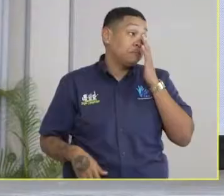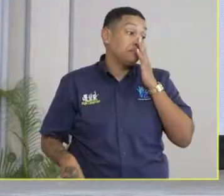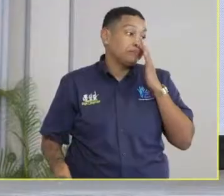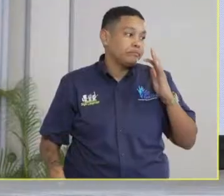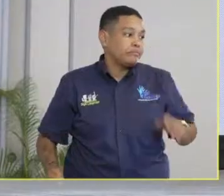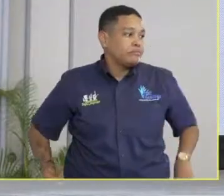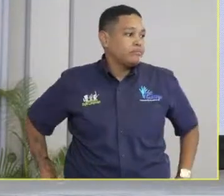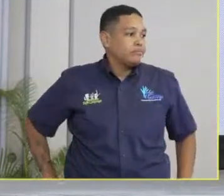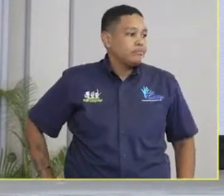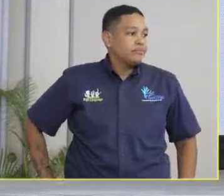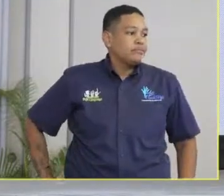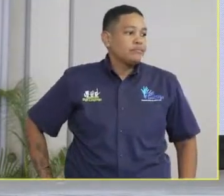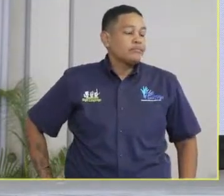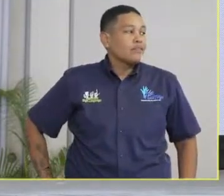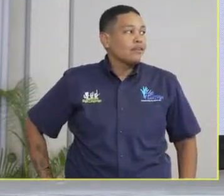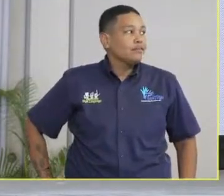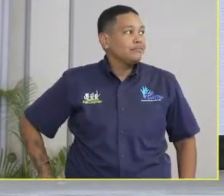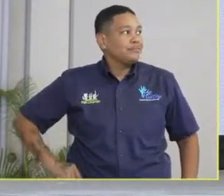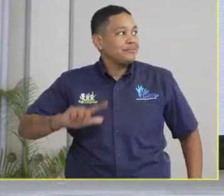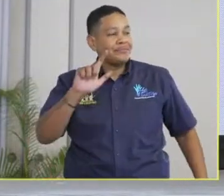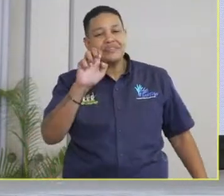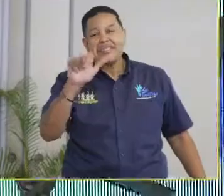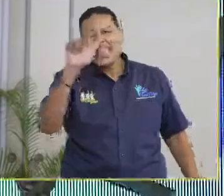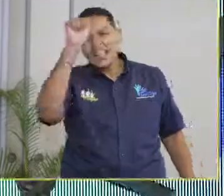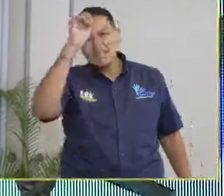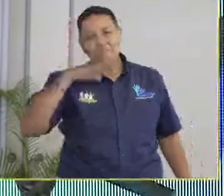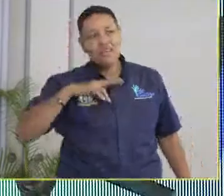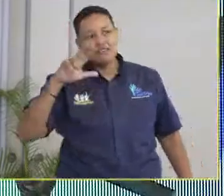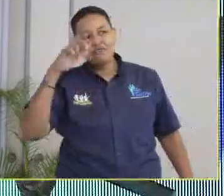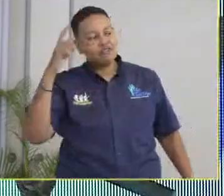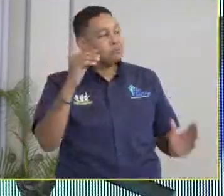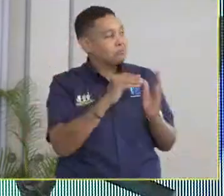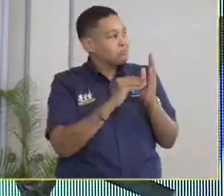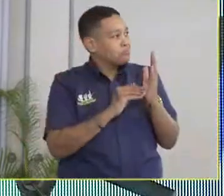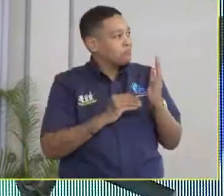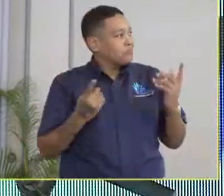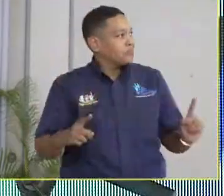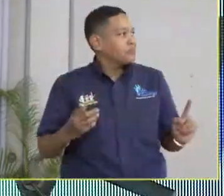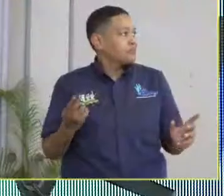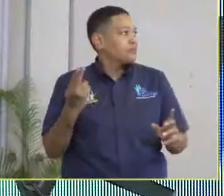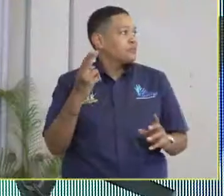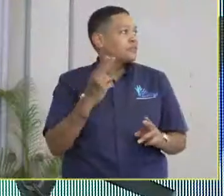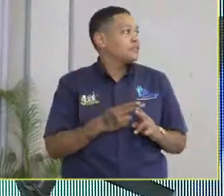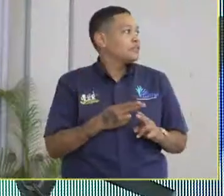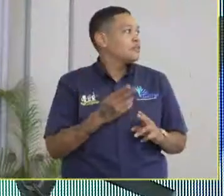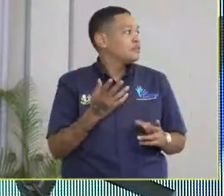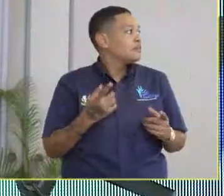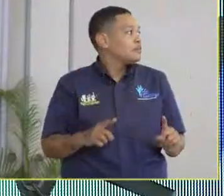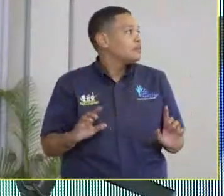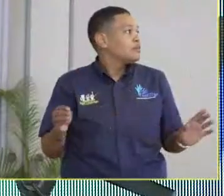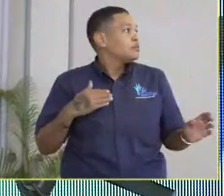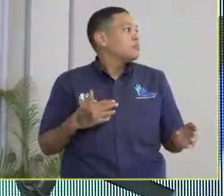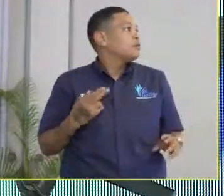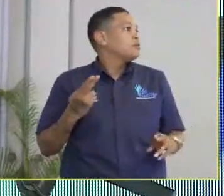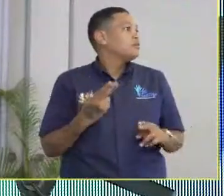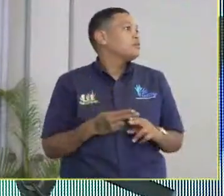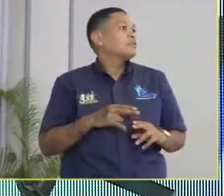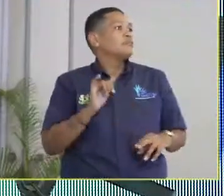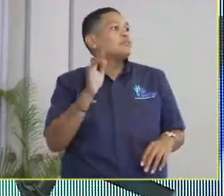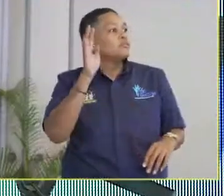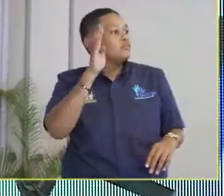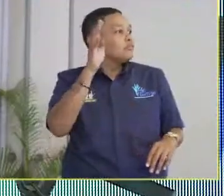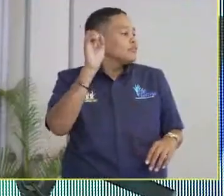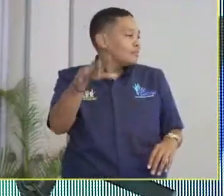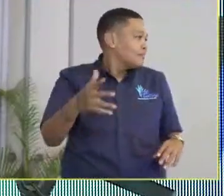right? Legal Man 300 or something like that is your username. Okay, nobody's username is that. I'm just messing with